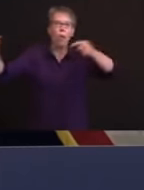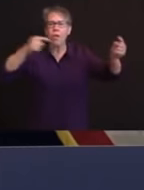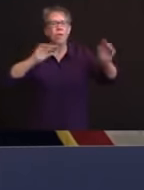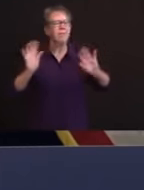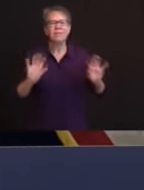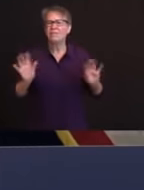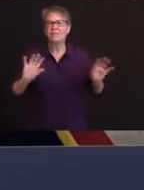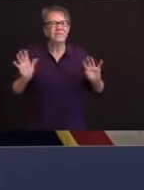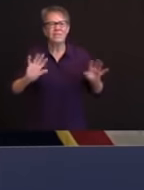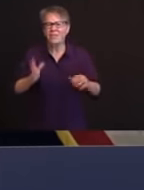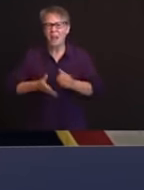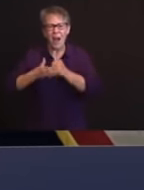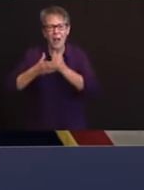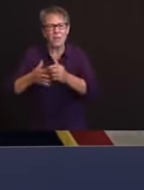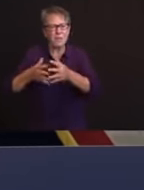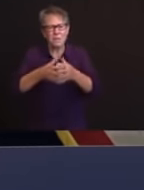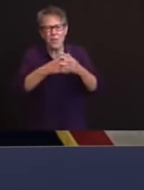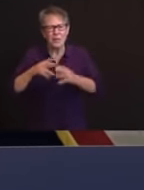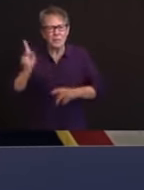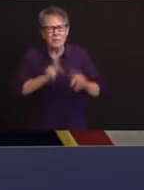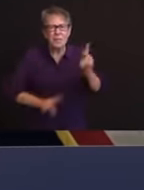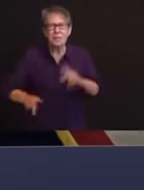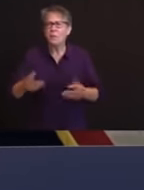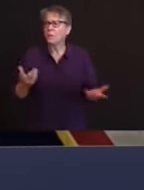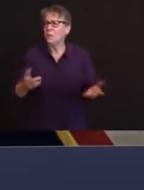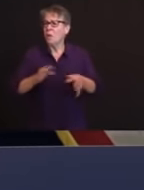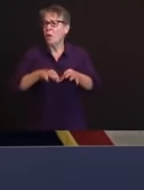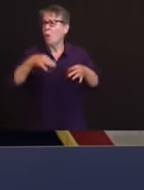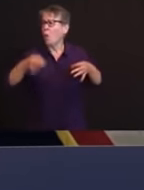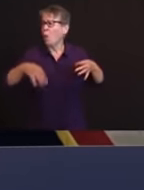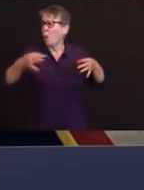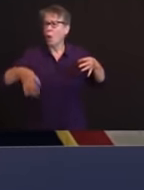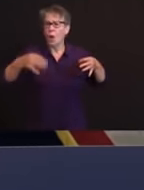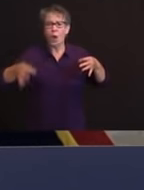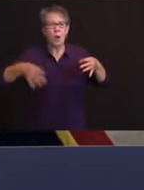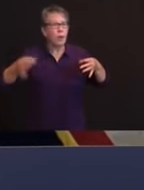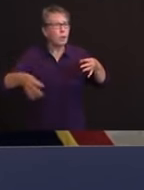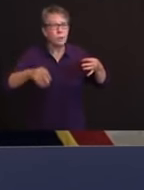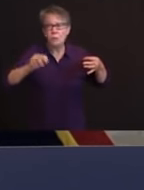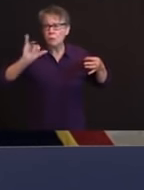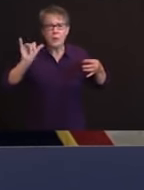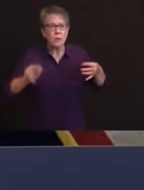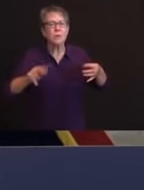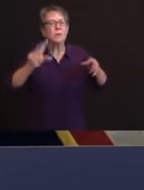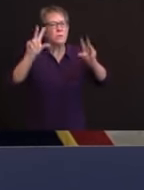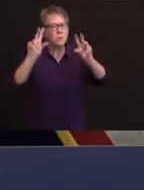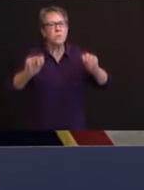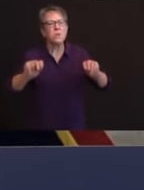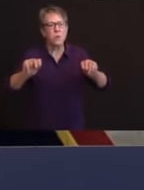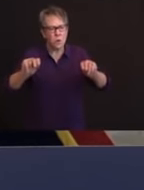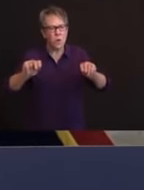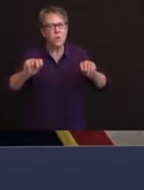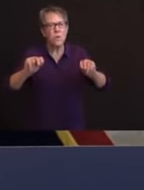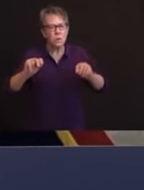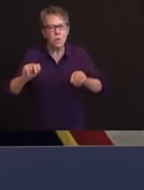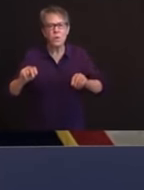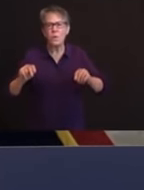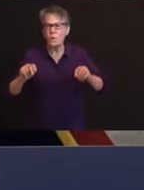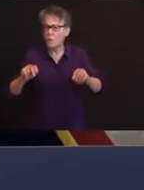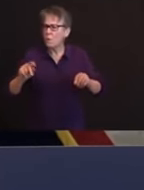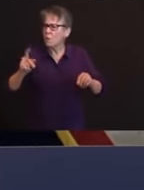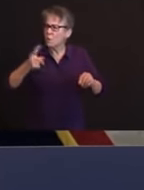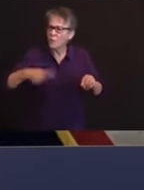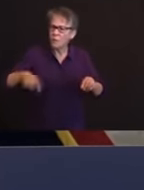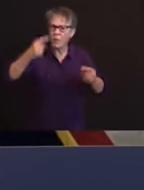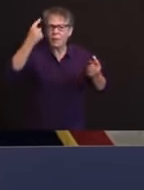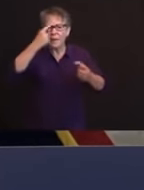Waiting until January means literally lives could be lost because of our inaction. It should not